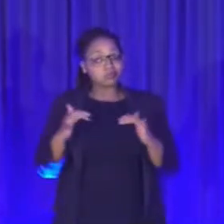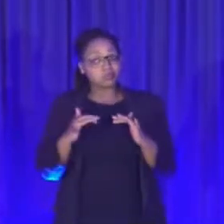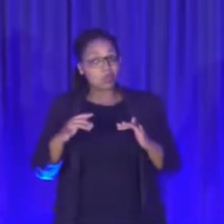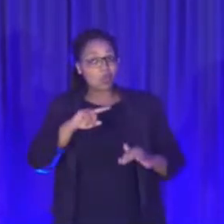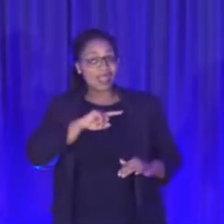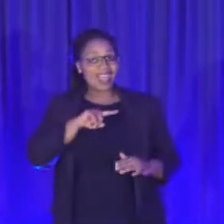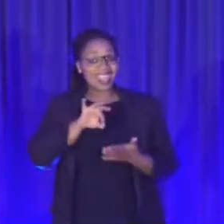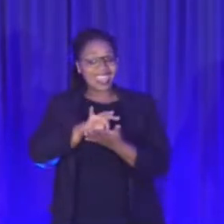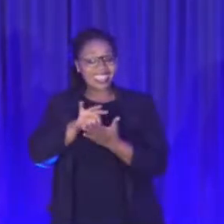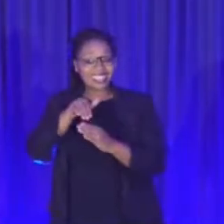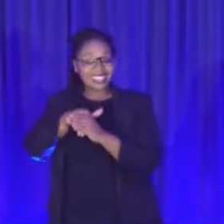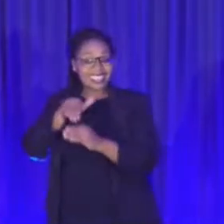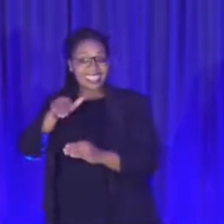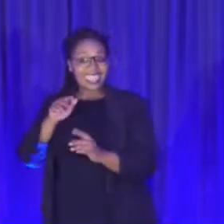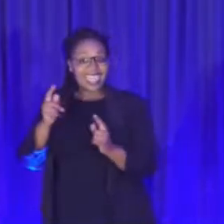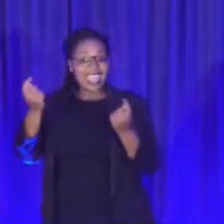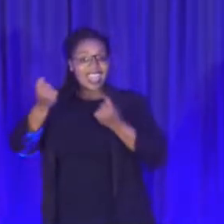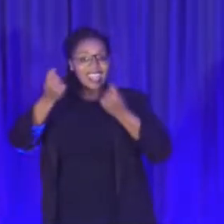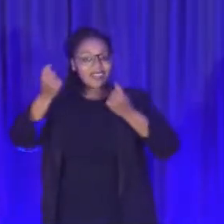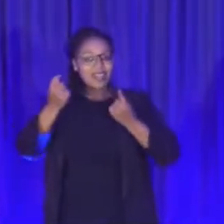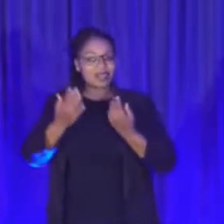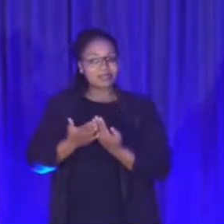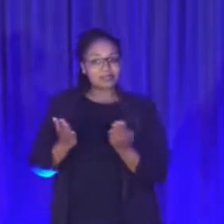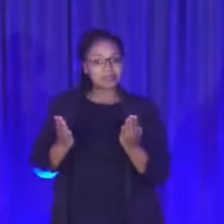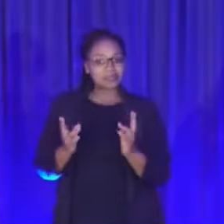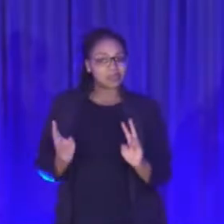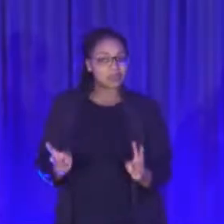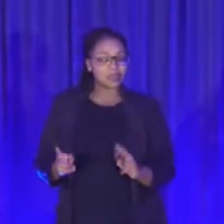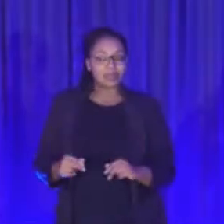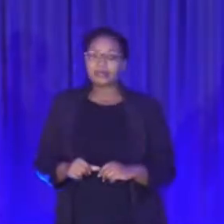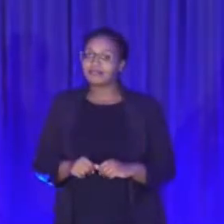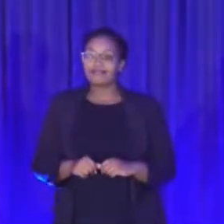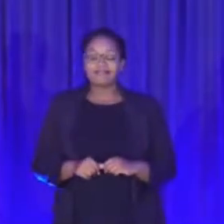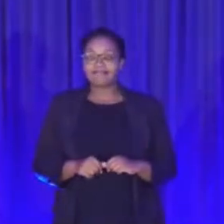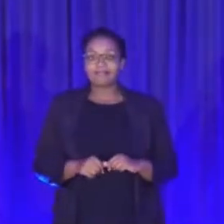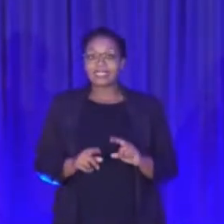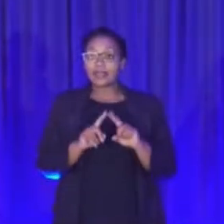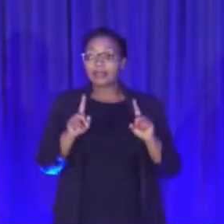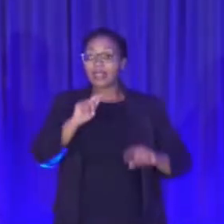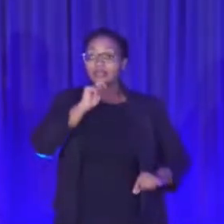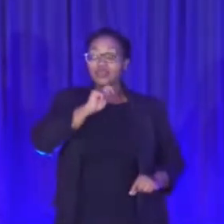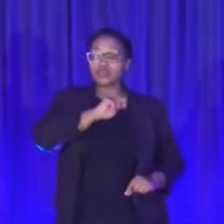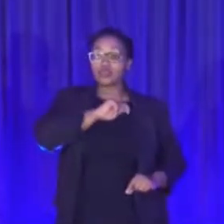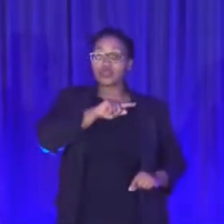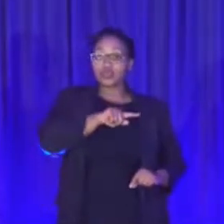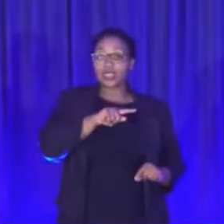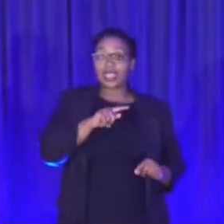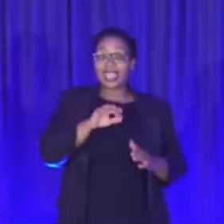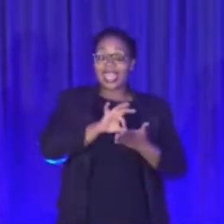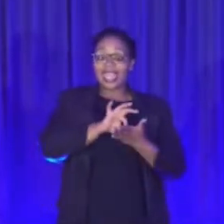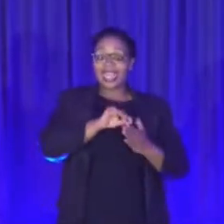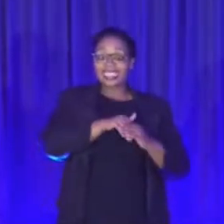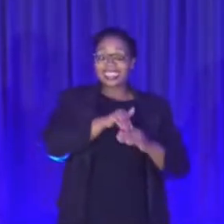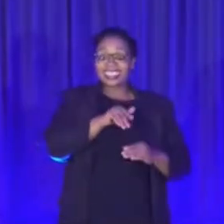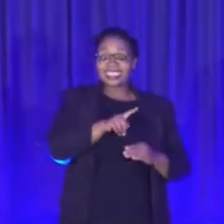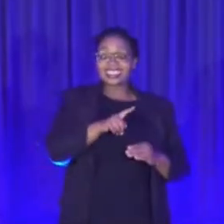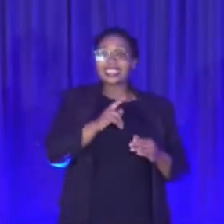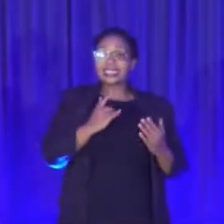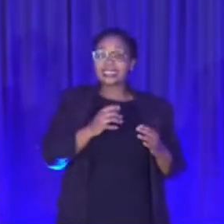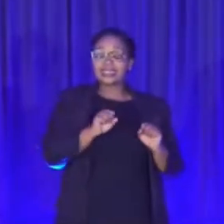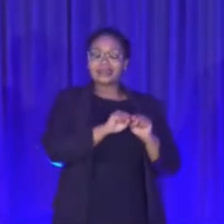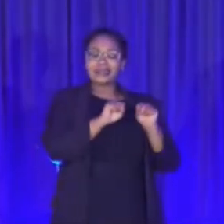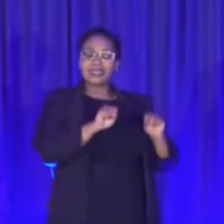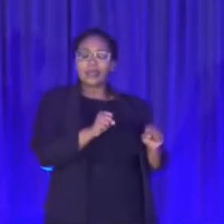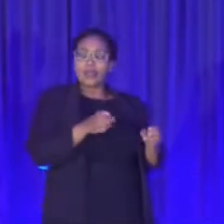event. Rather, elections remain a current and cool system of organizing public